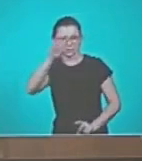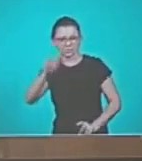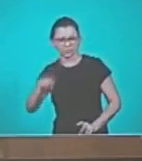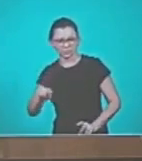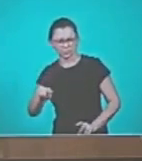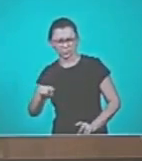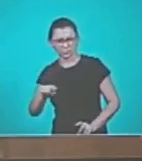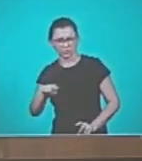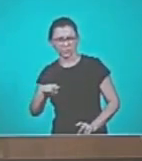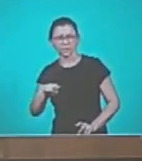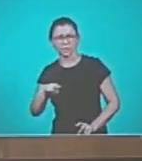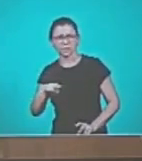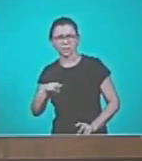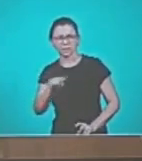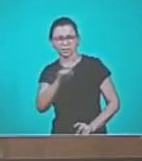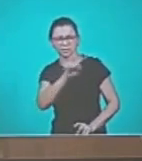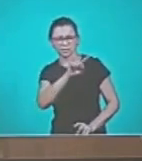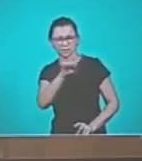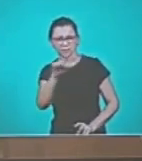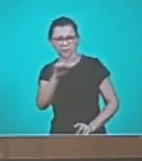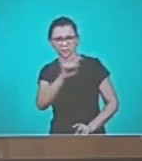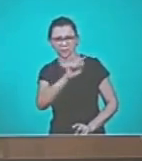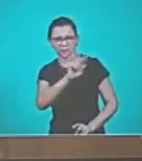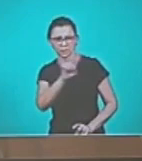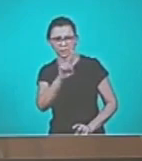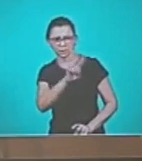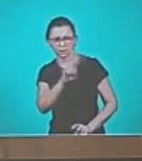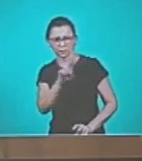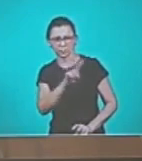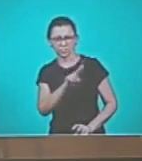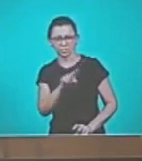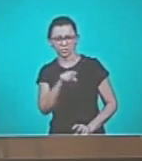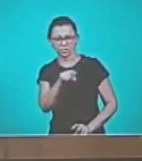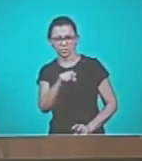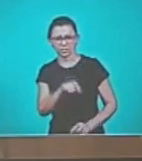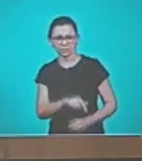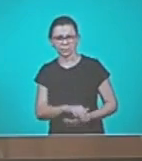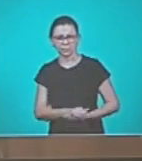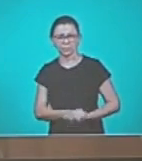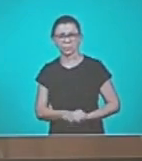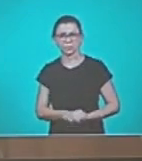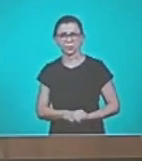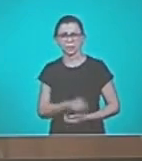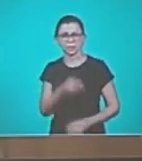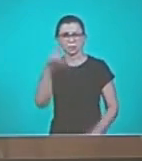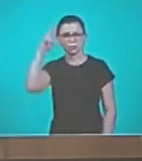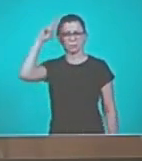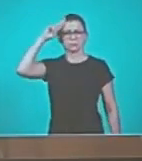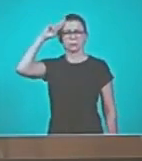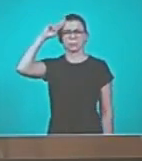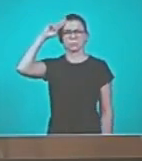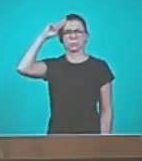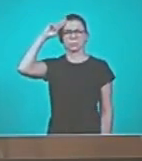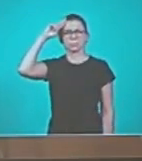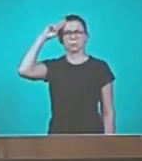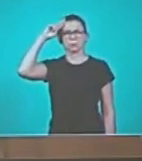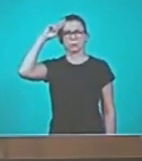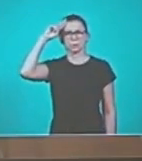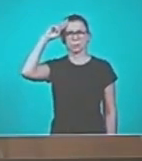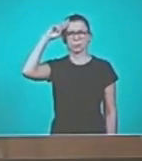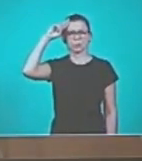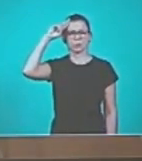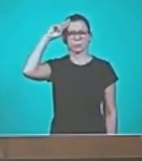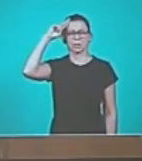And this tomb was erected up on top of whoever was inside. And who was inside was a